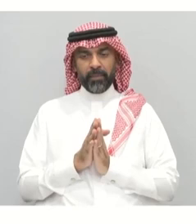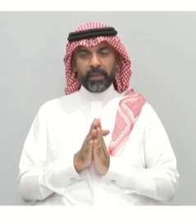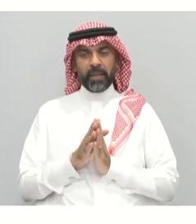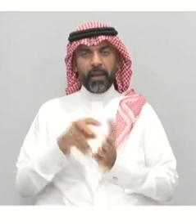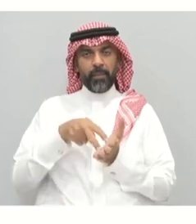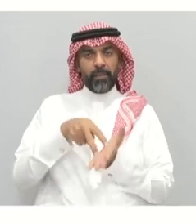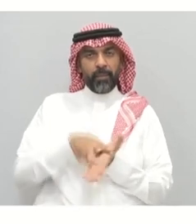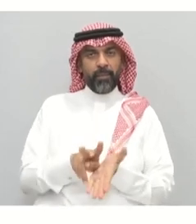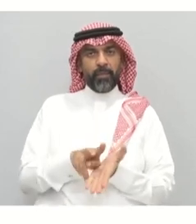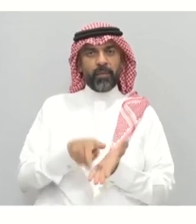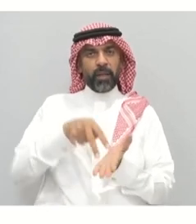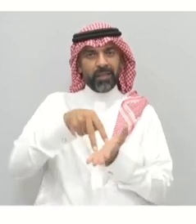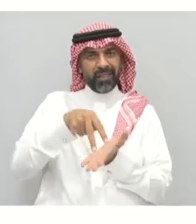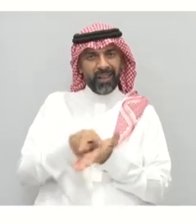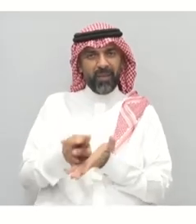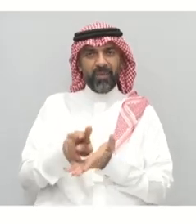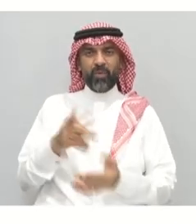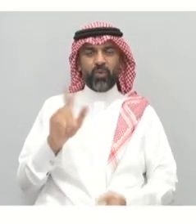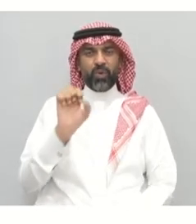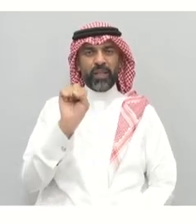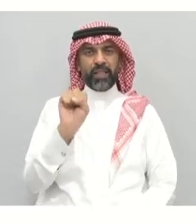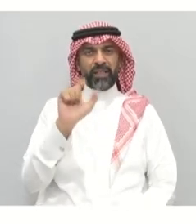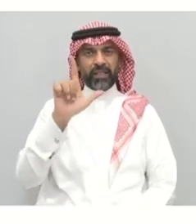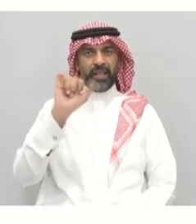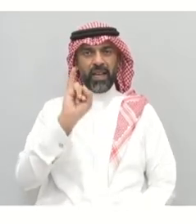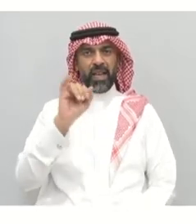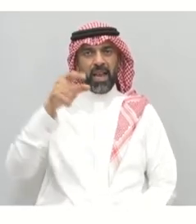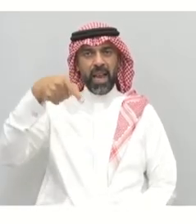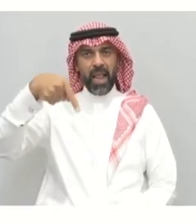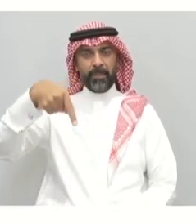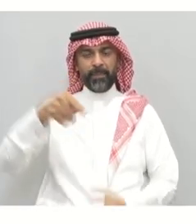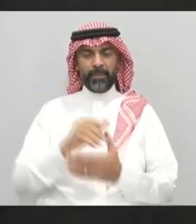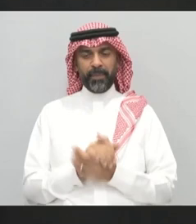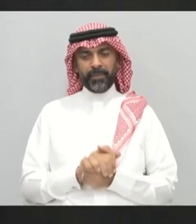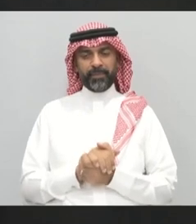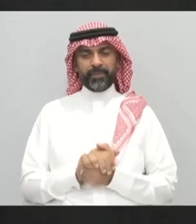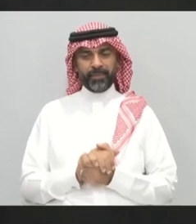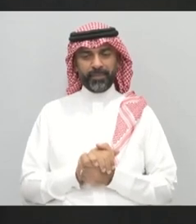slip, slip. Look at this man in the picture here.